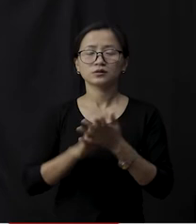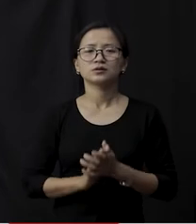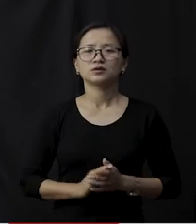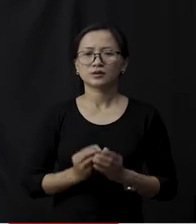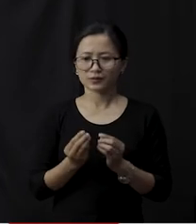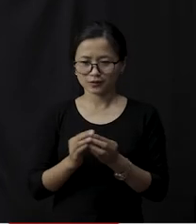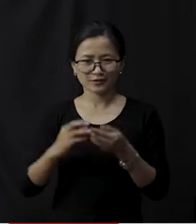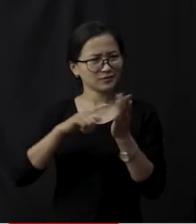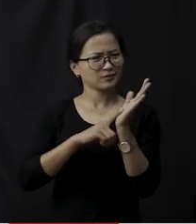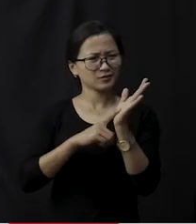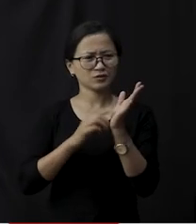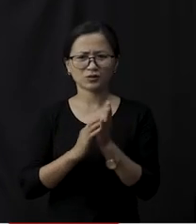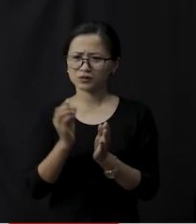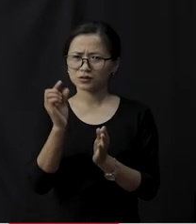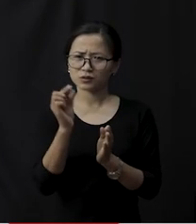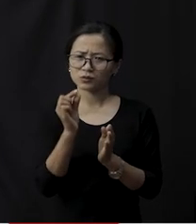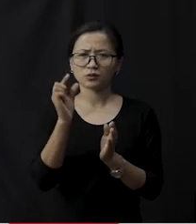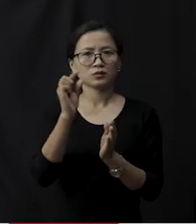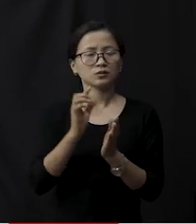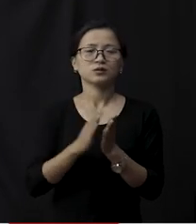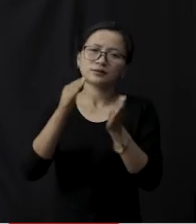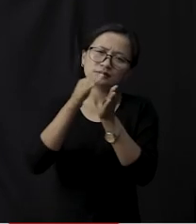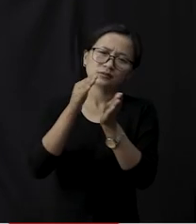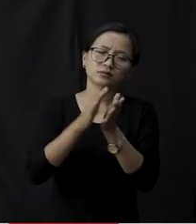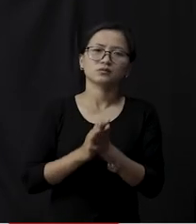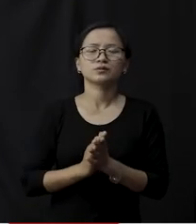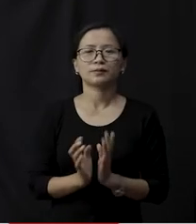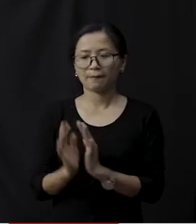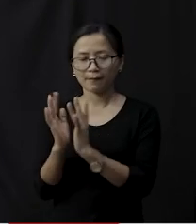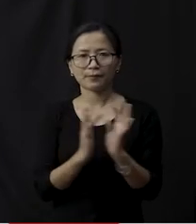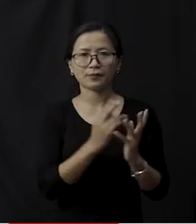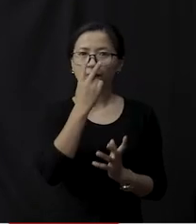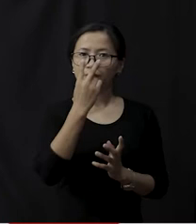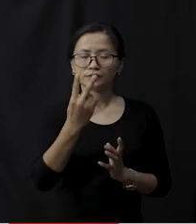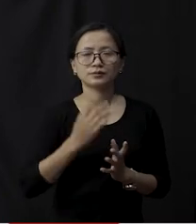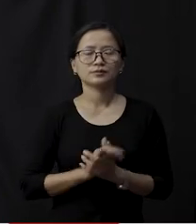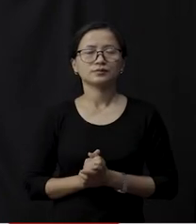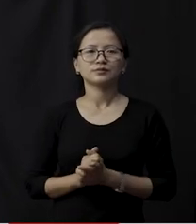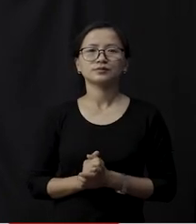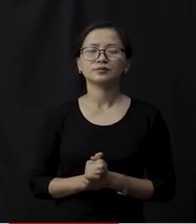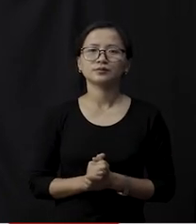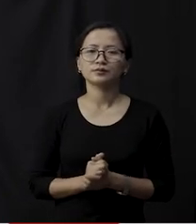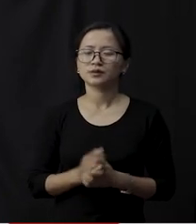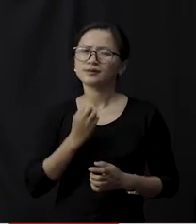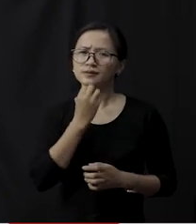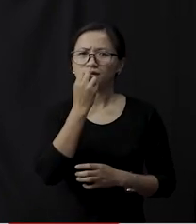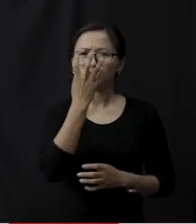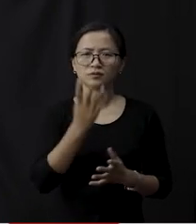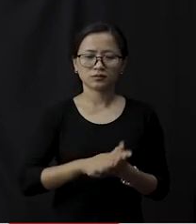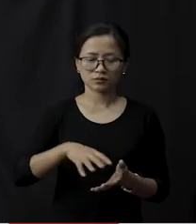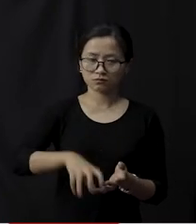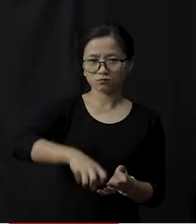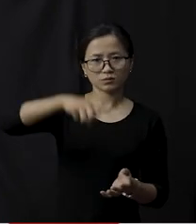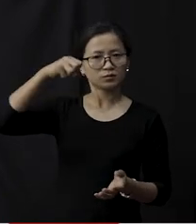Now, herbs, these are the small-sized plant that we see. We can easily